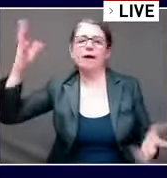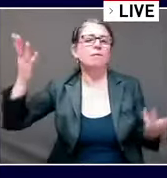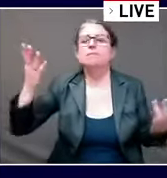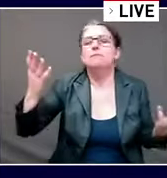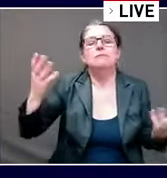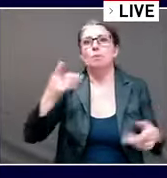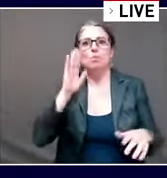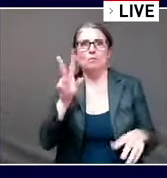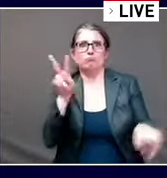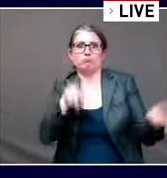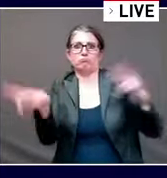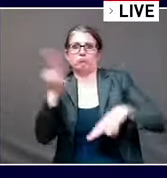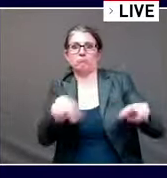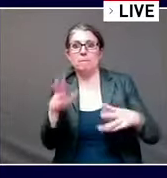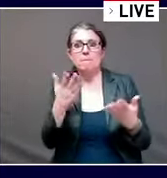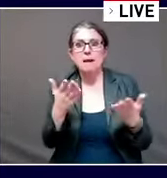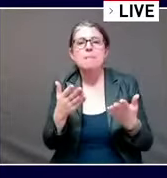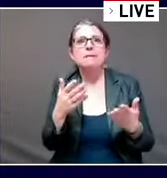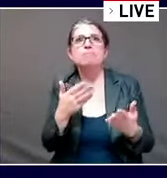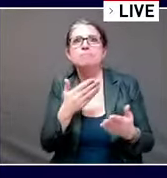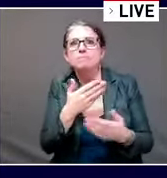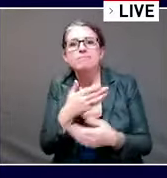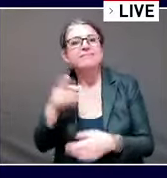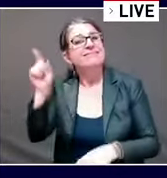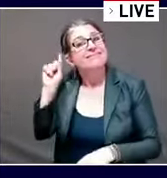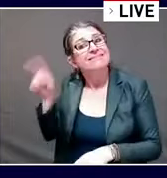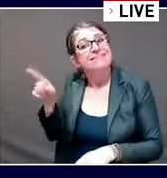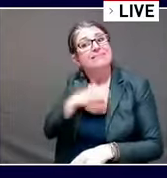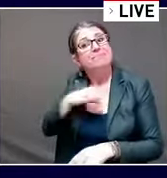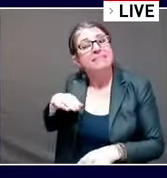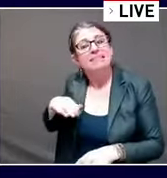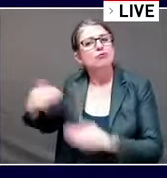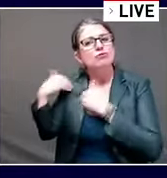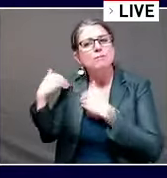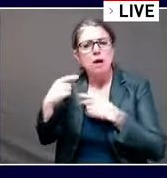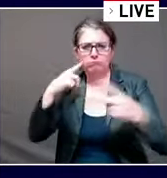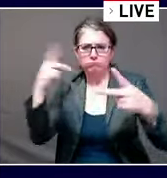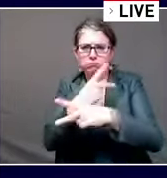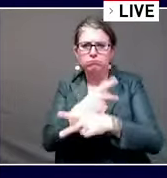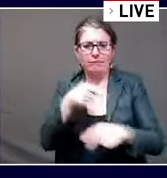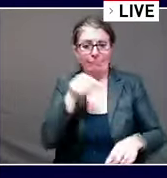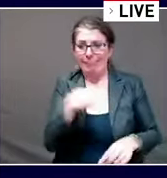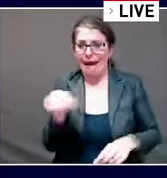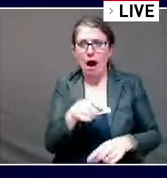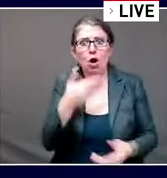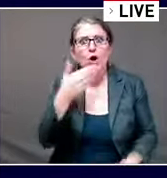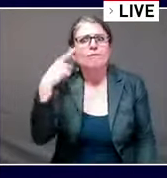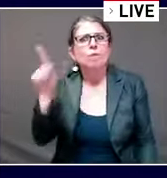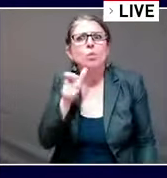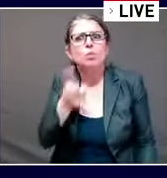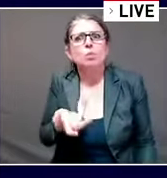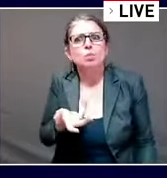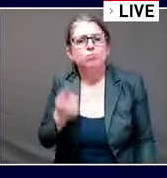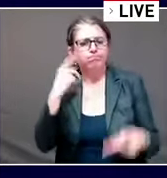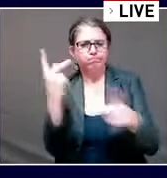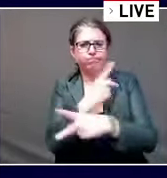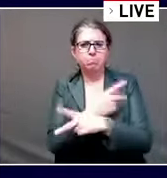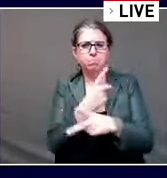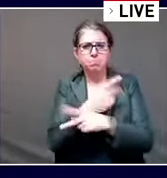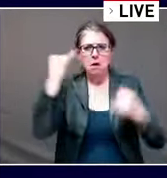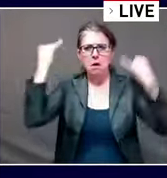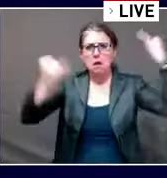I've taken a look at all of those data and those expert analyses, all of which are independent, that's at the point where I will